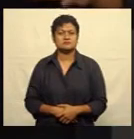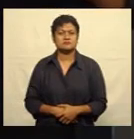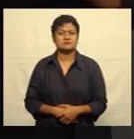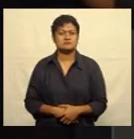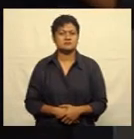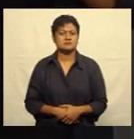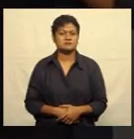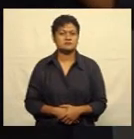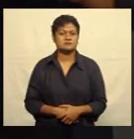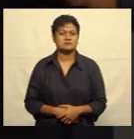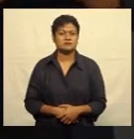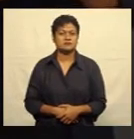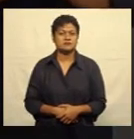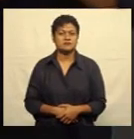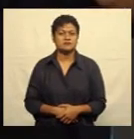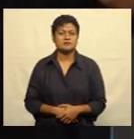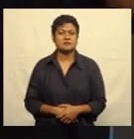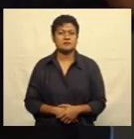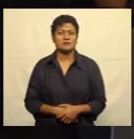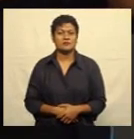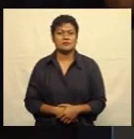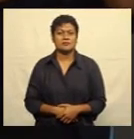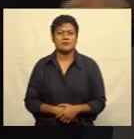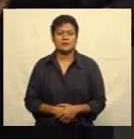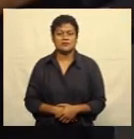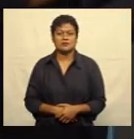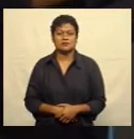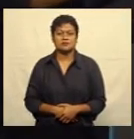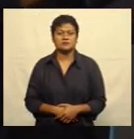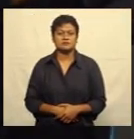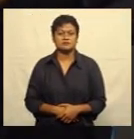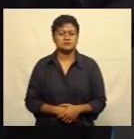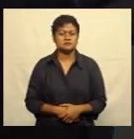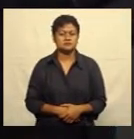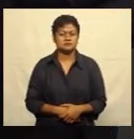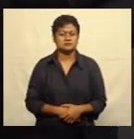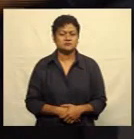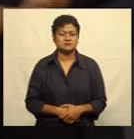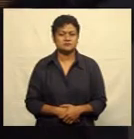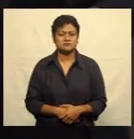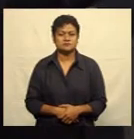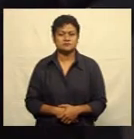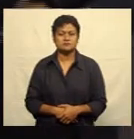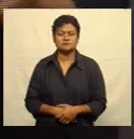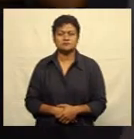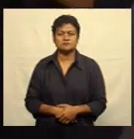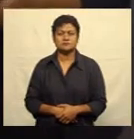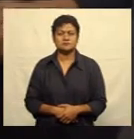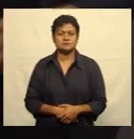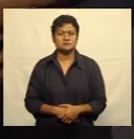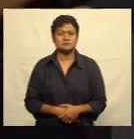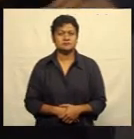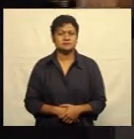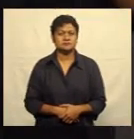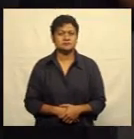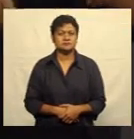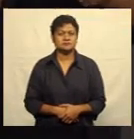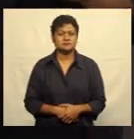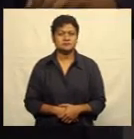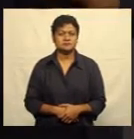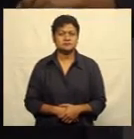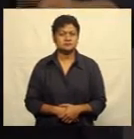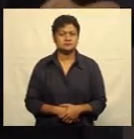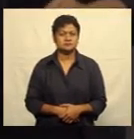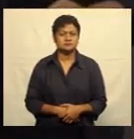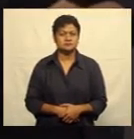medical problem that you need to sort out, you urgently need some food, you go quickly, you come back home. But if you're seen